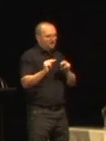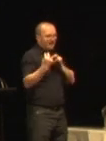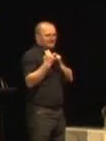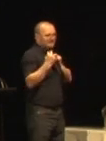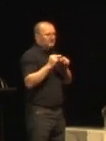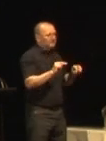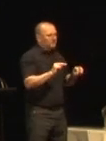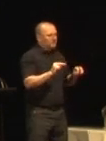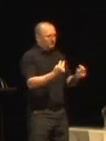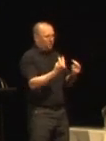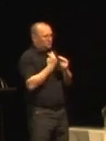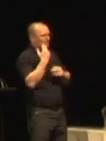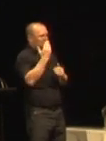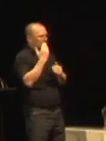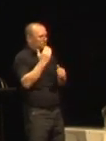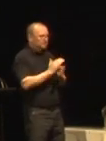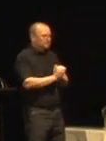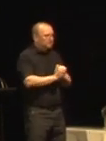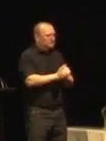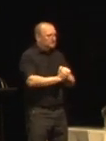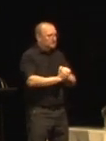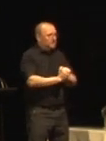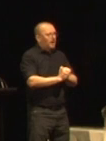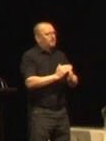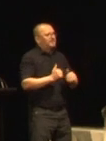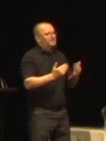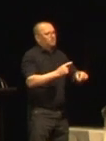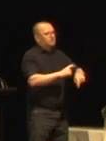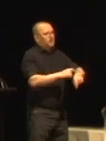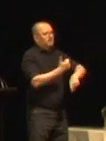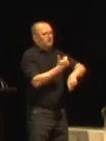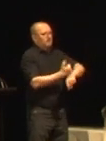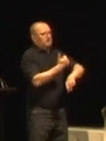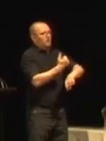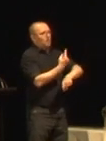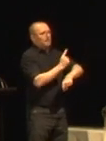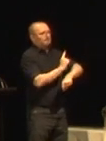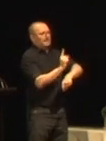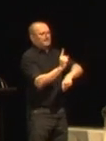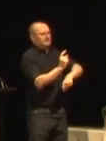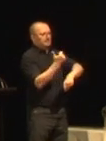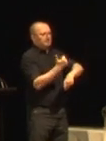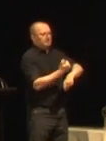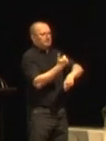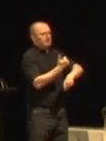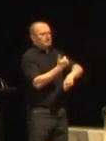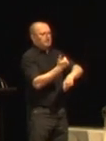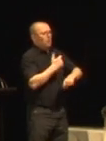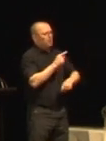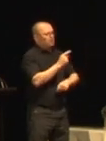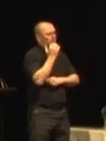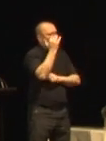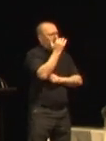voice, I'm going to set a timer for a minute. And I want you to think about these goals, not